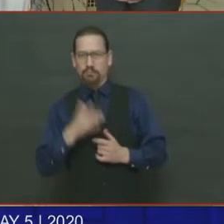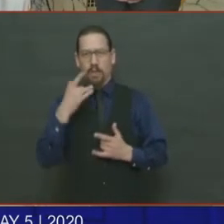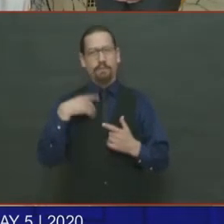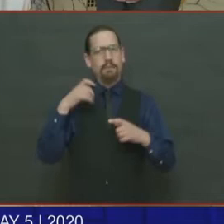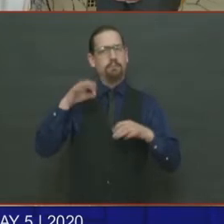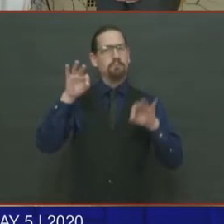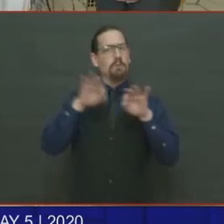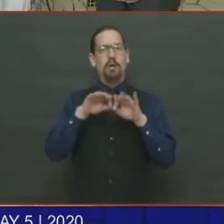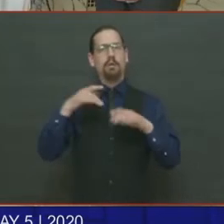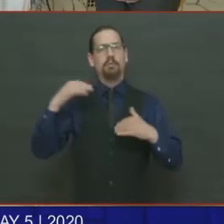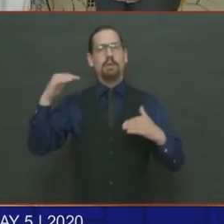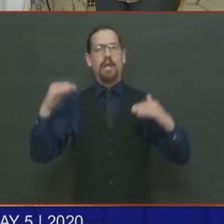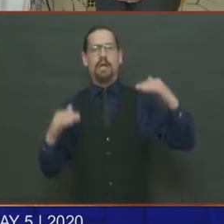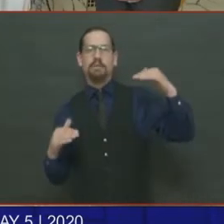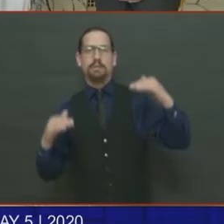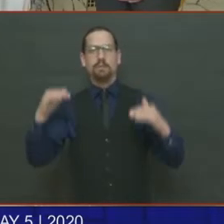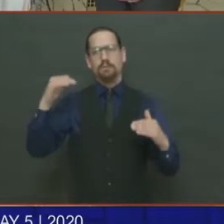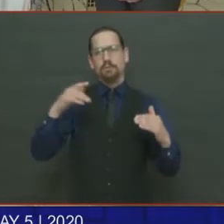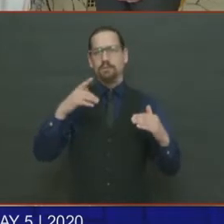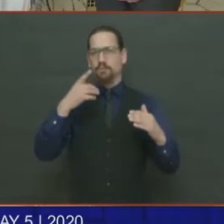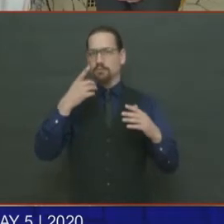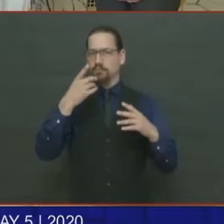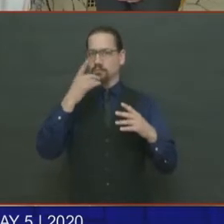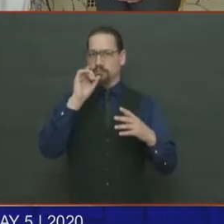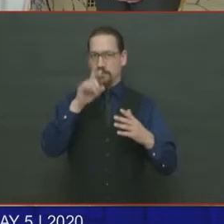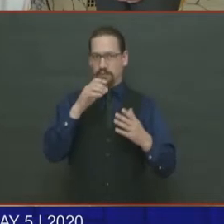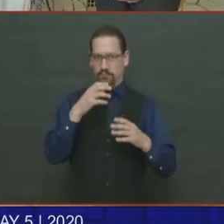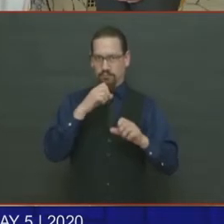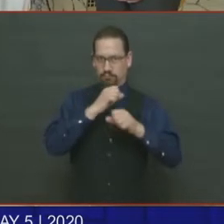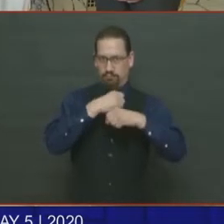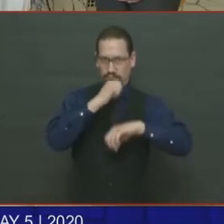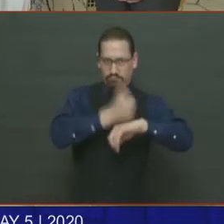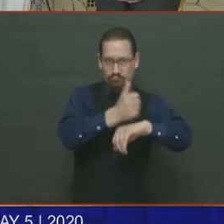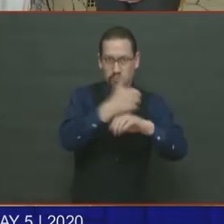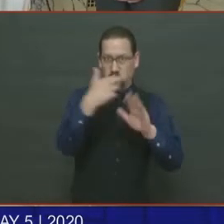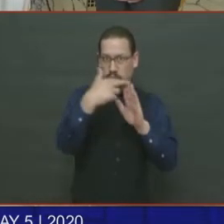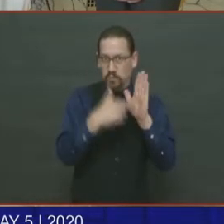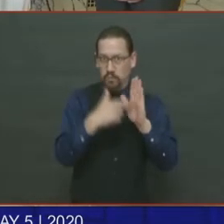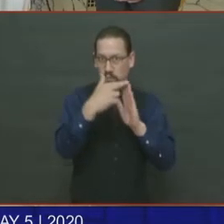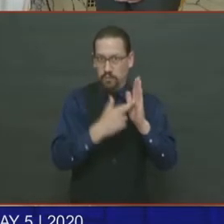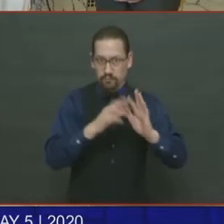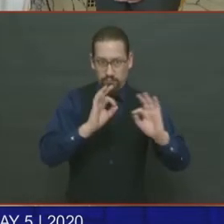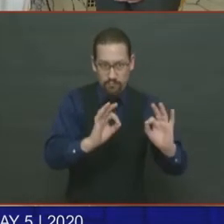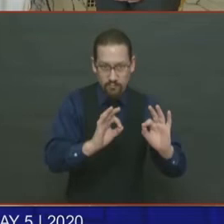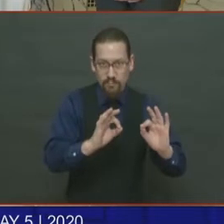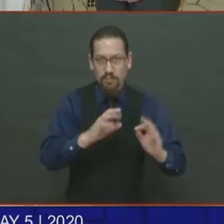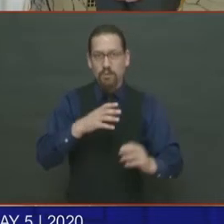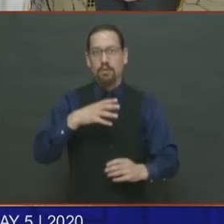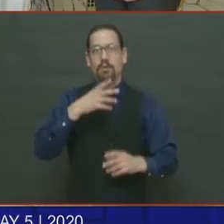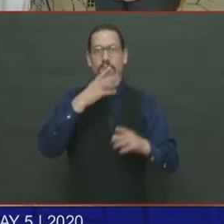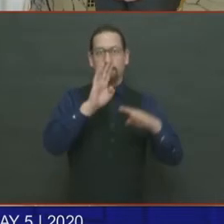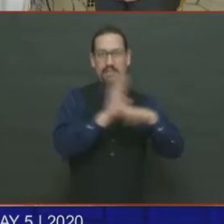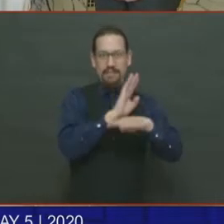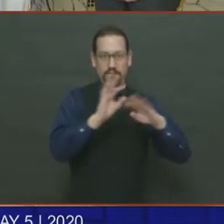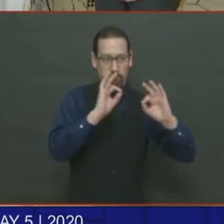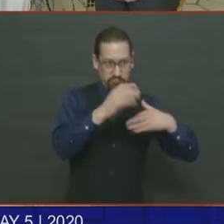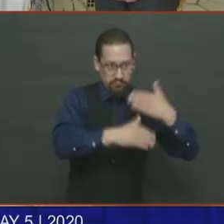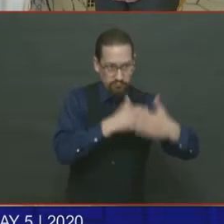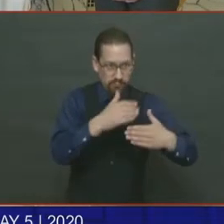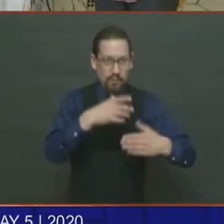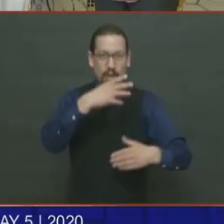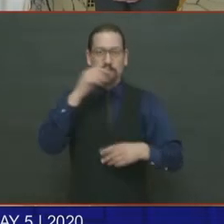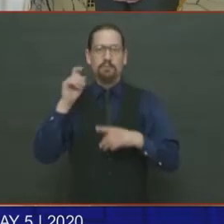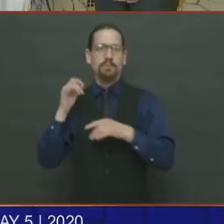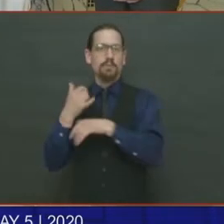your employees confidence, and prevent the spread of the disease, and also give you some flexibility so you